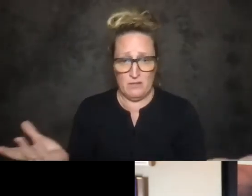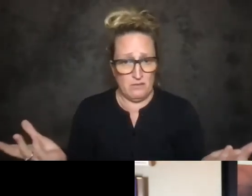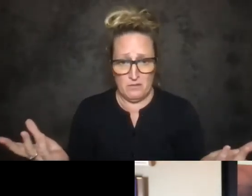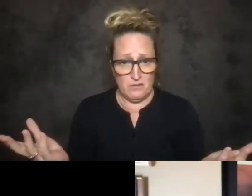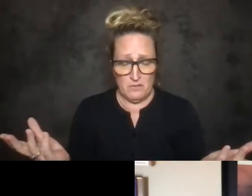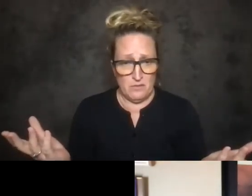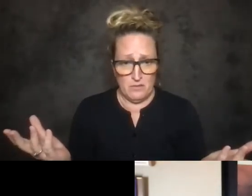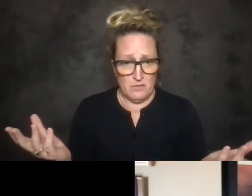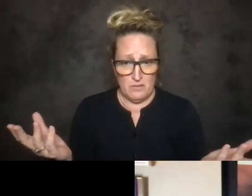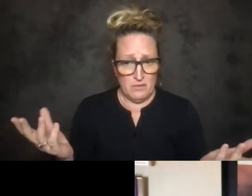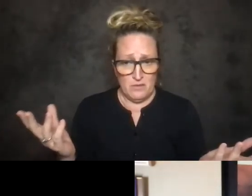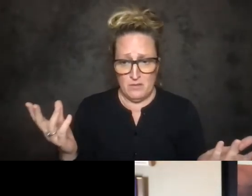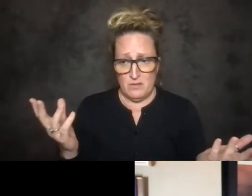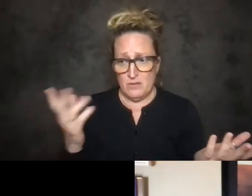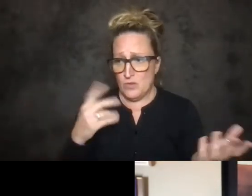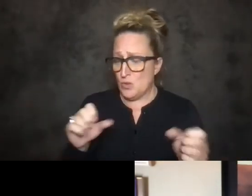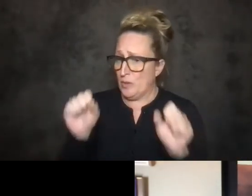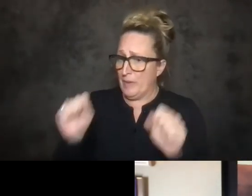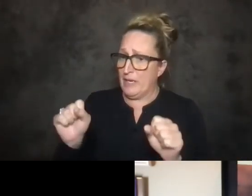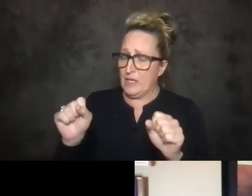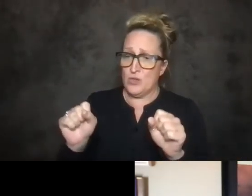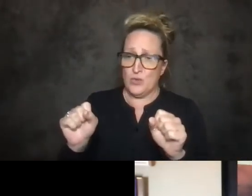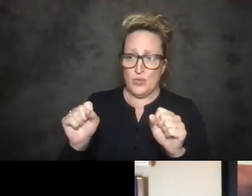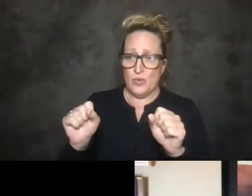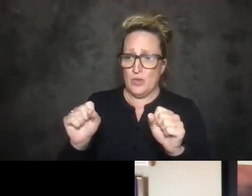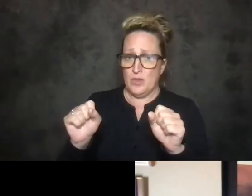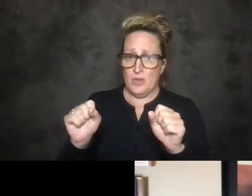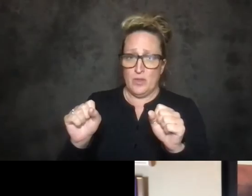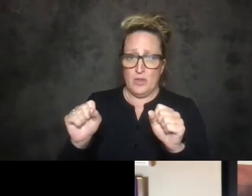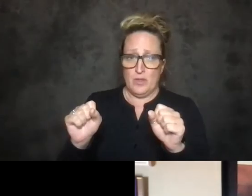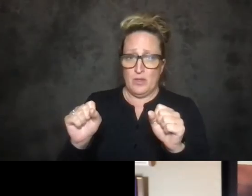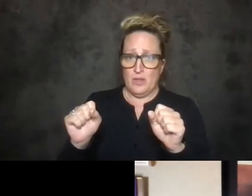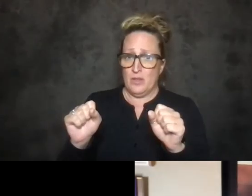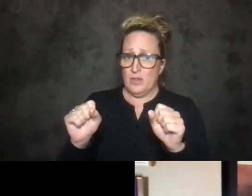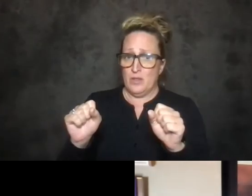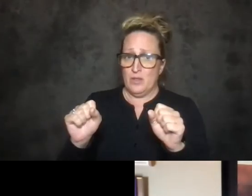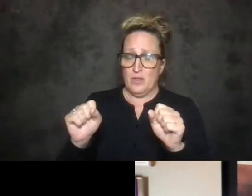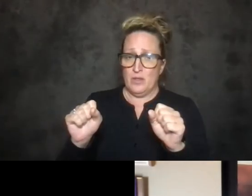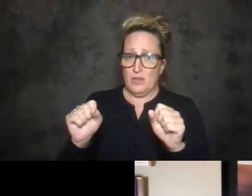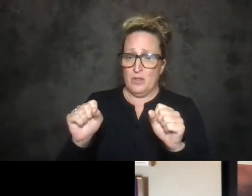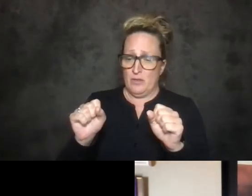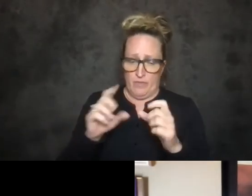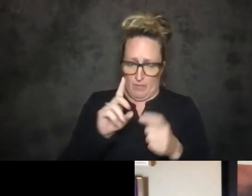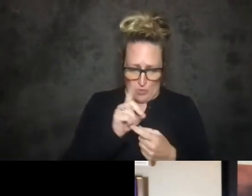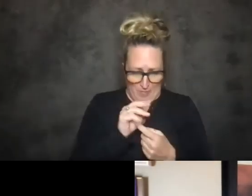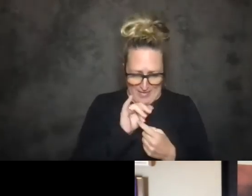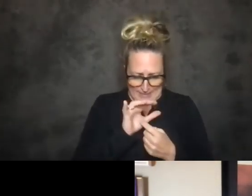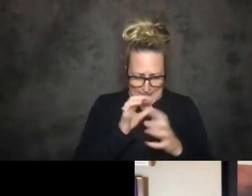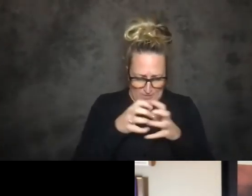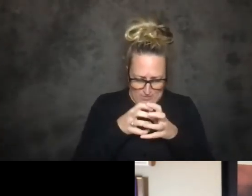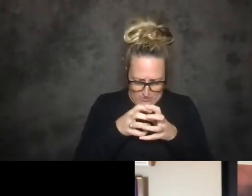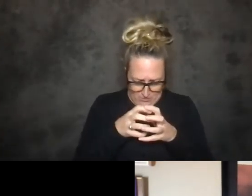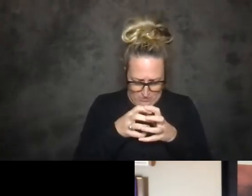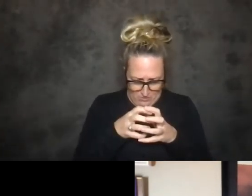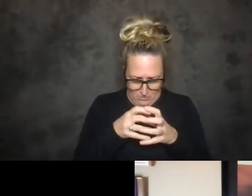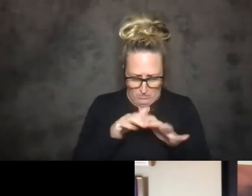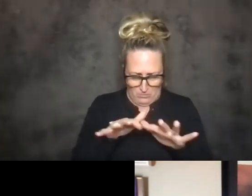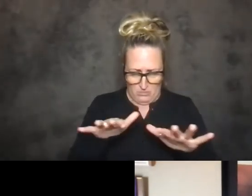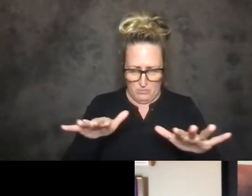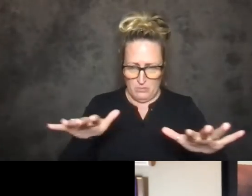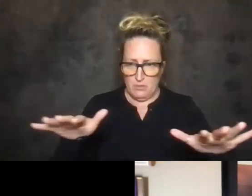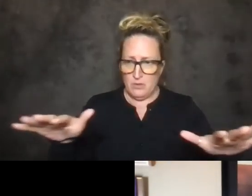into this ability to range far out from the domestic field, out and, you